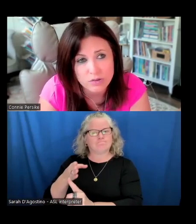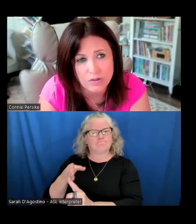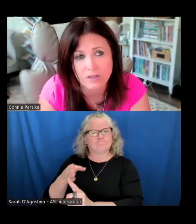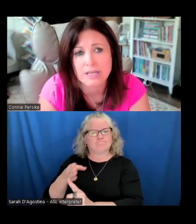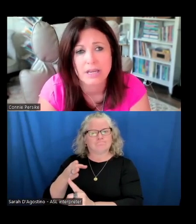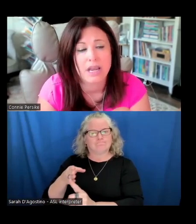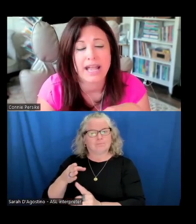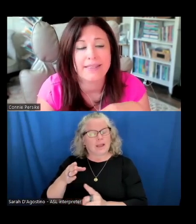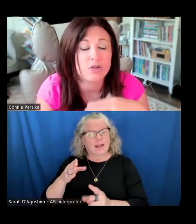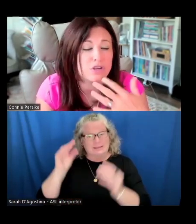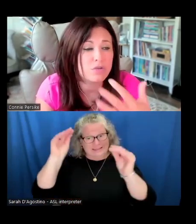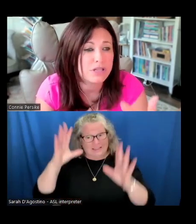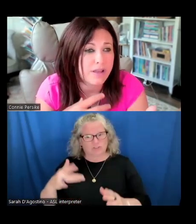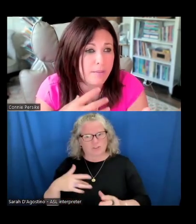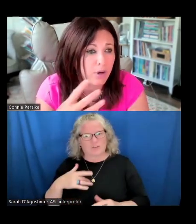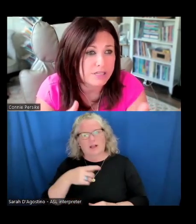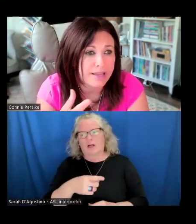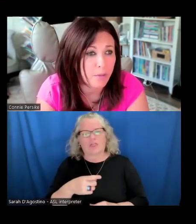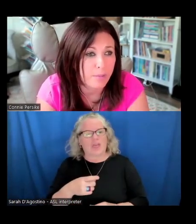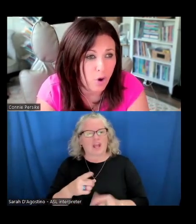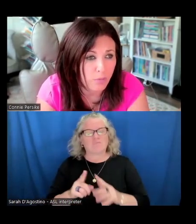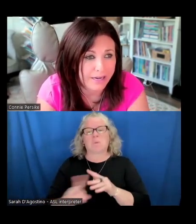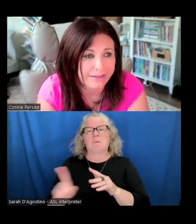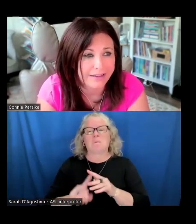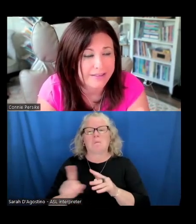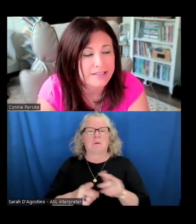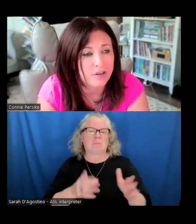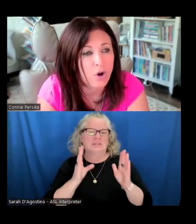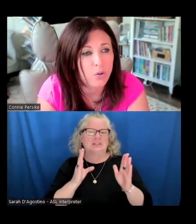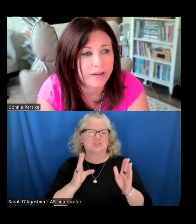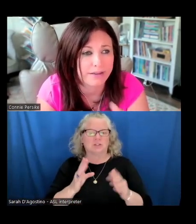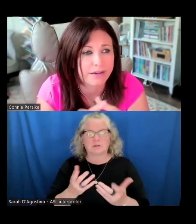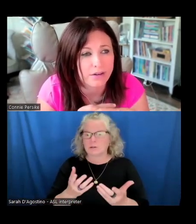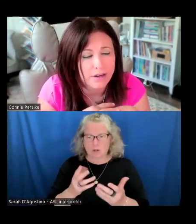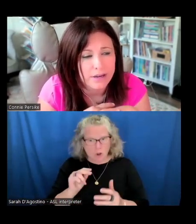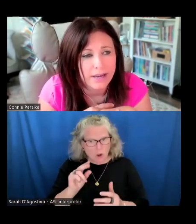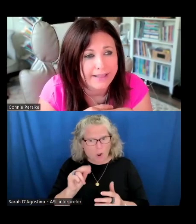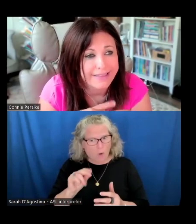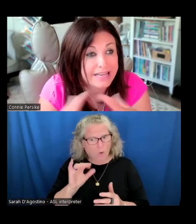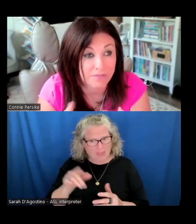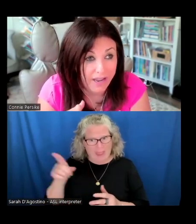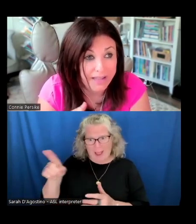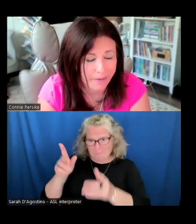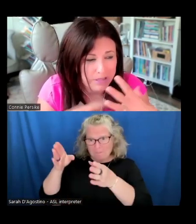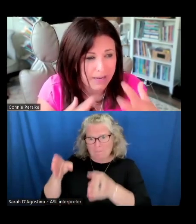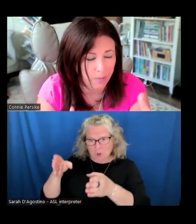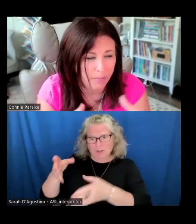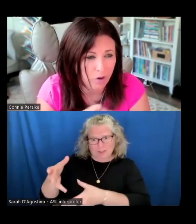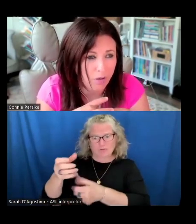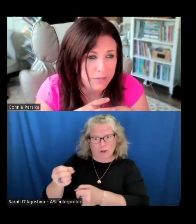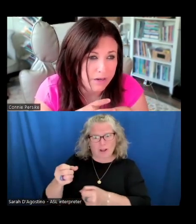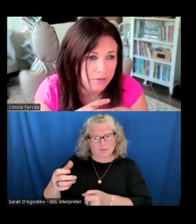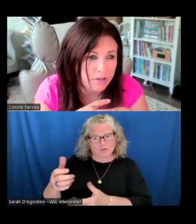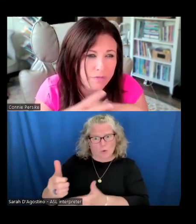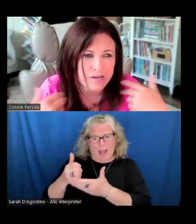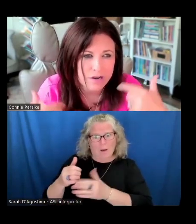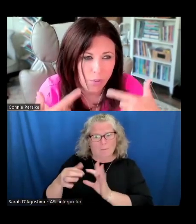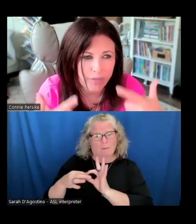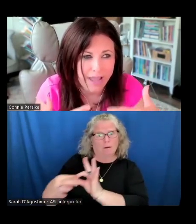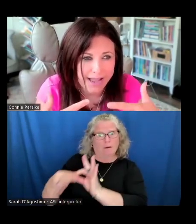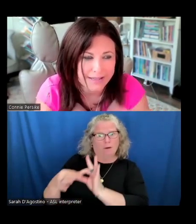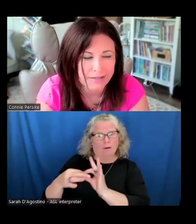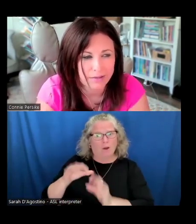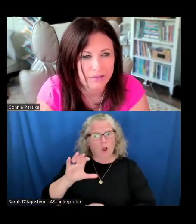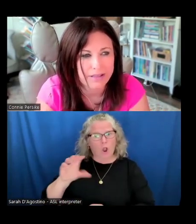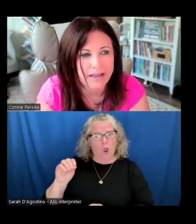dean of students, and they're using that person to help them co-regulate. That's their co-regulator, and they need to find them to help them calm down. So if we